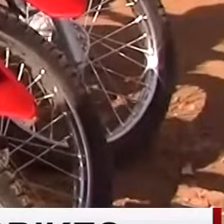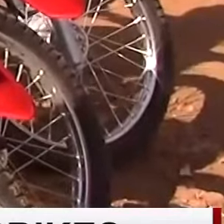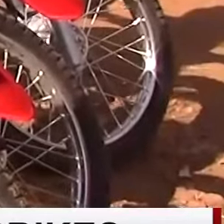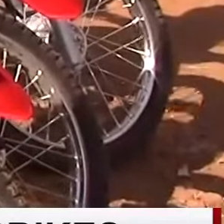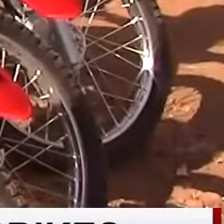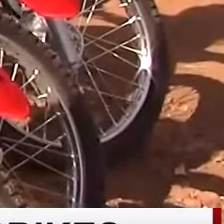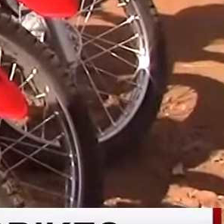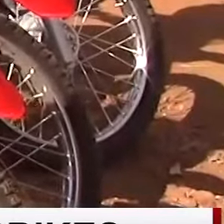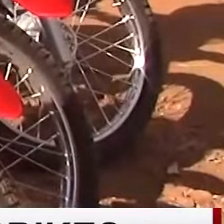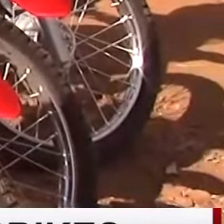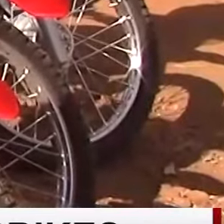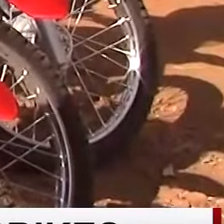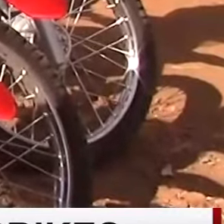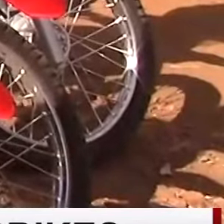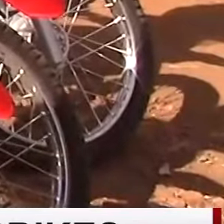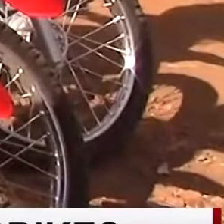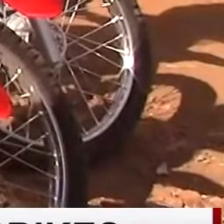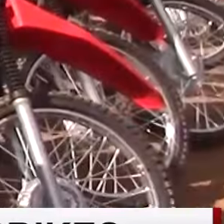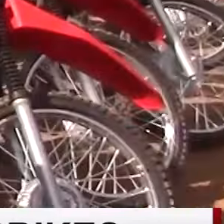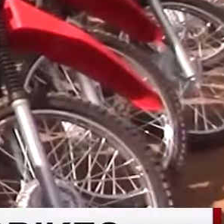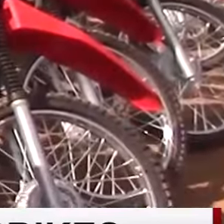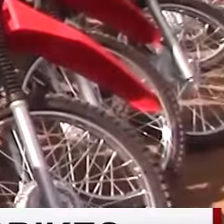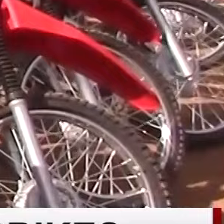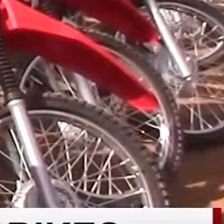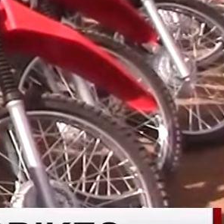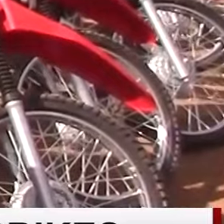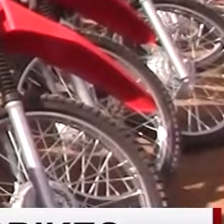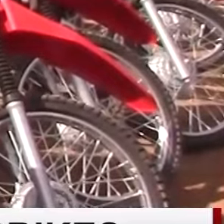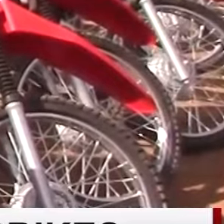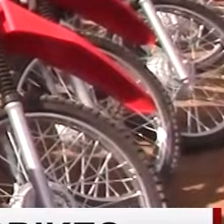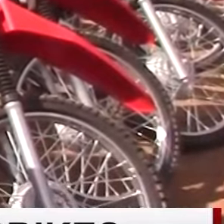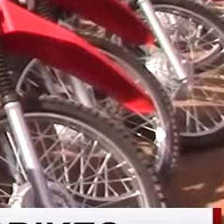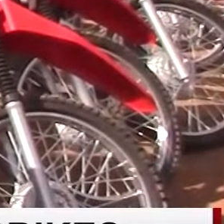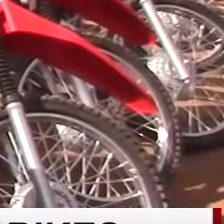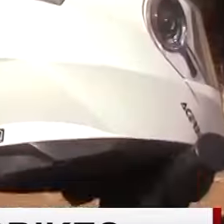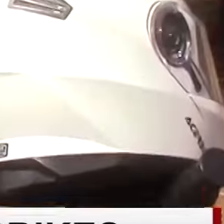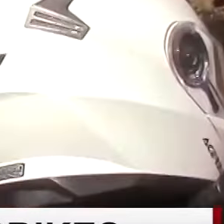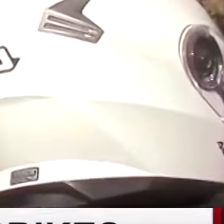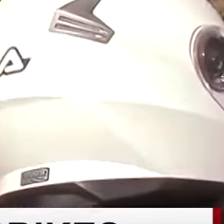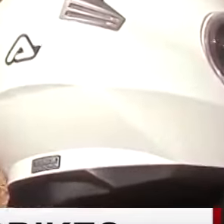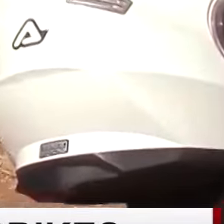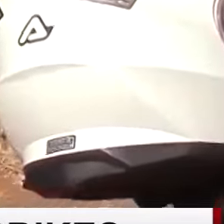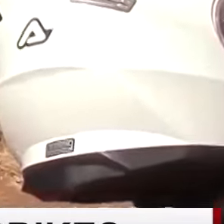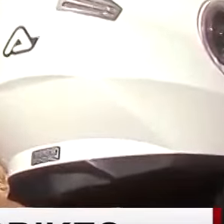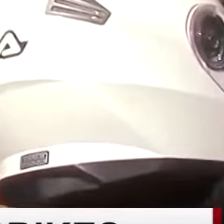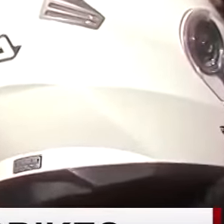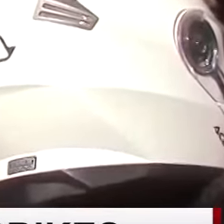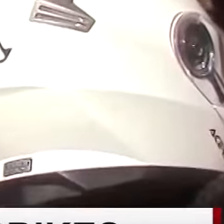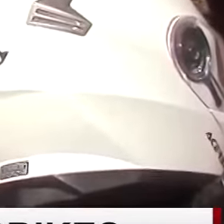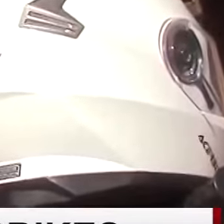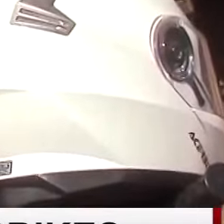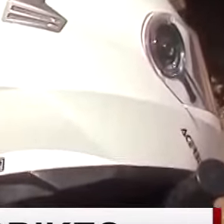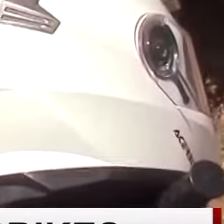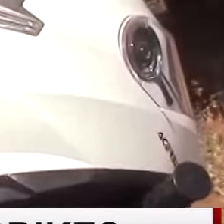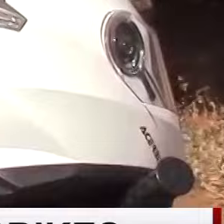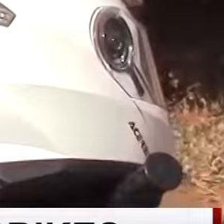their duties within their respective camps with ease. Chongwe District Commissioner Dr. Evans Lupia, who handed over the motorbikes to the